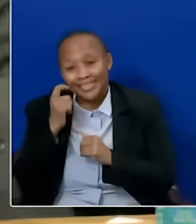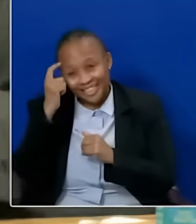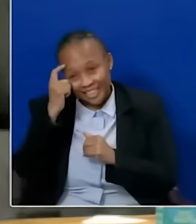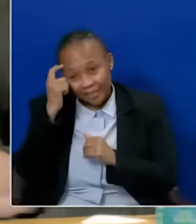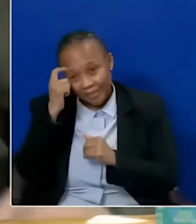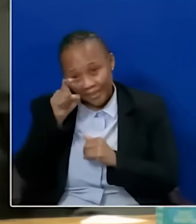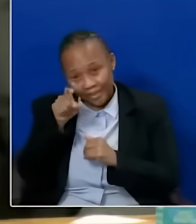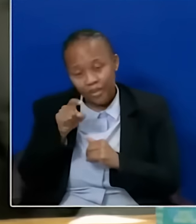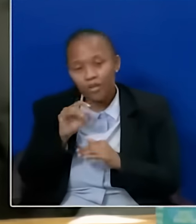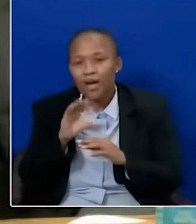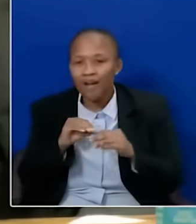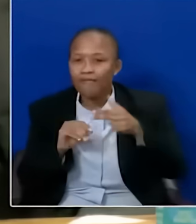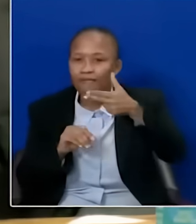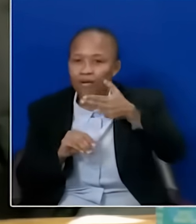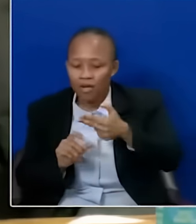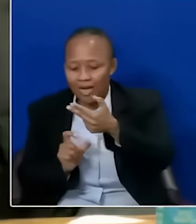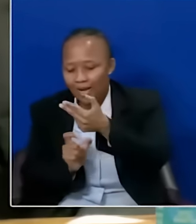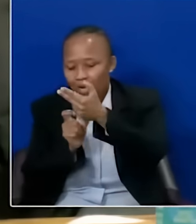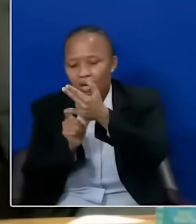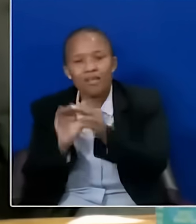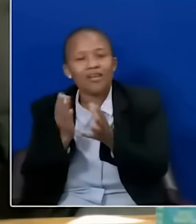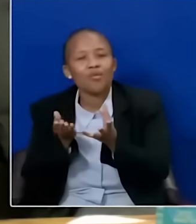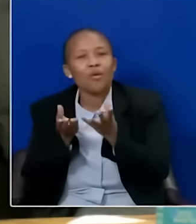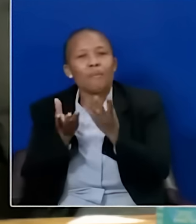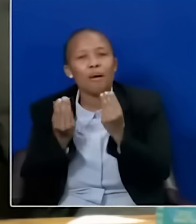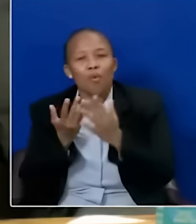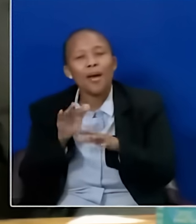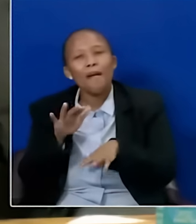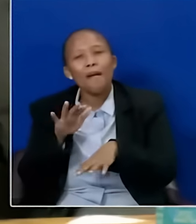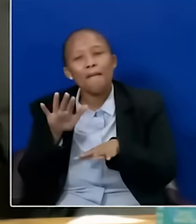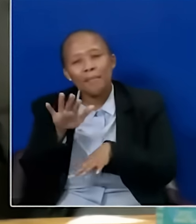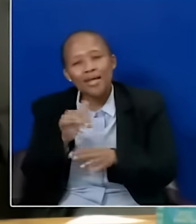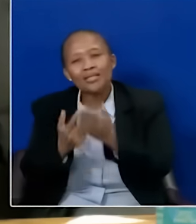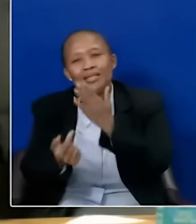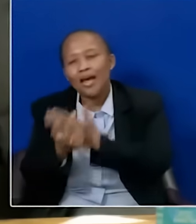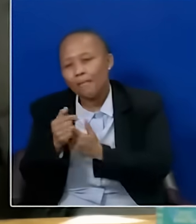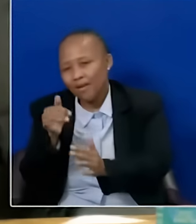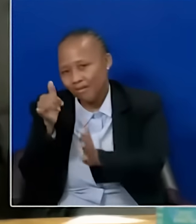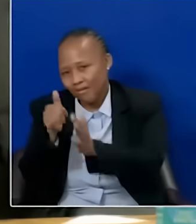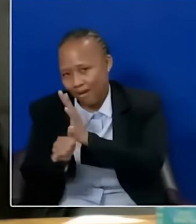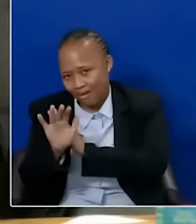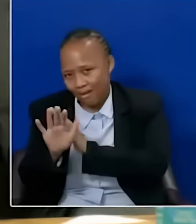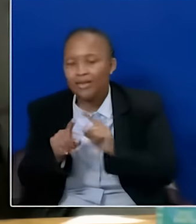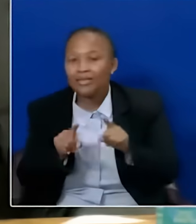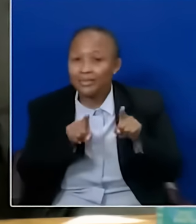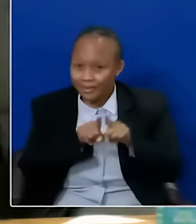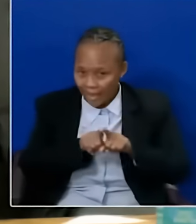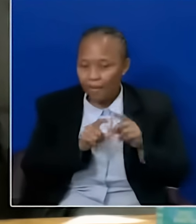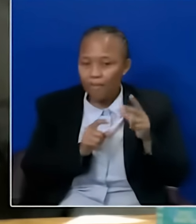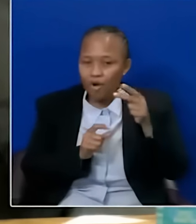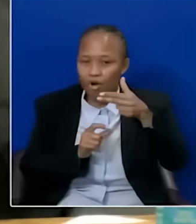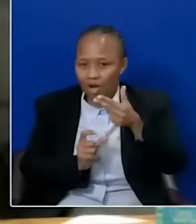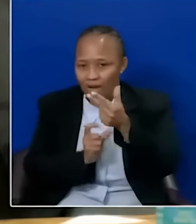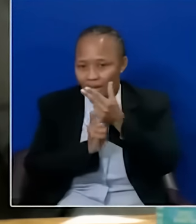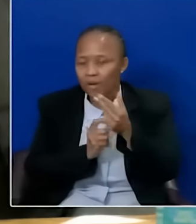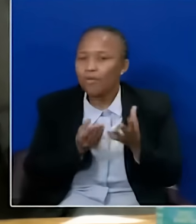scene of the murder and a cartridge case found in their possession at the time, because